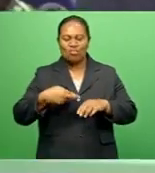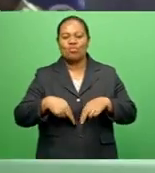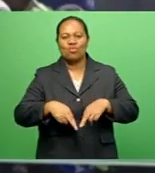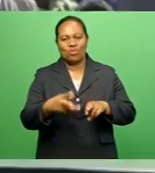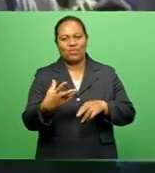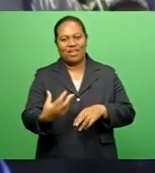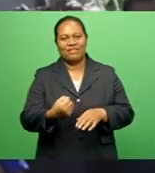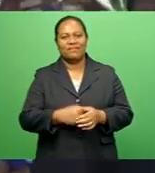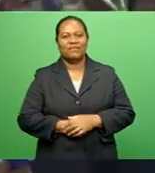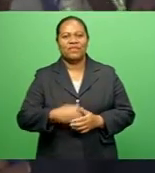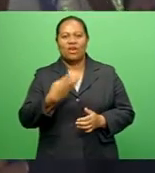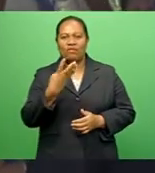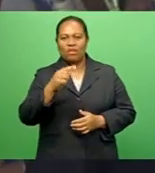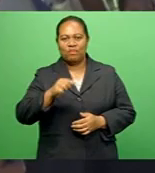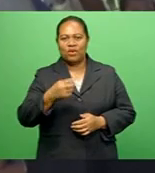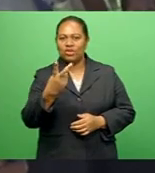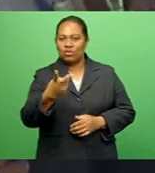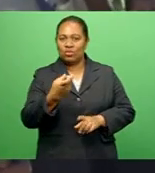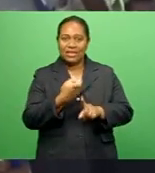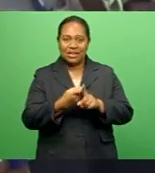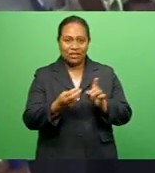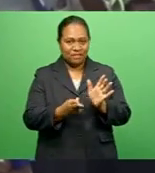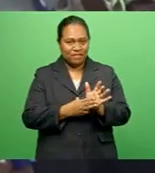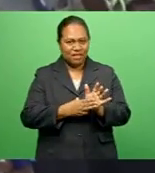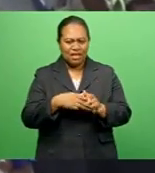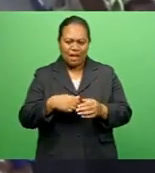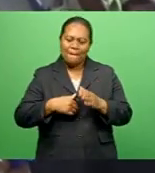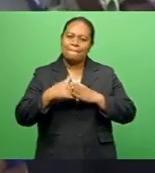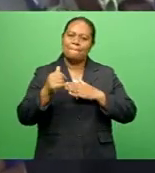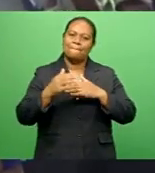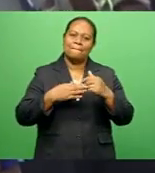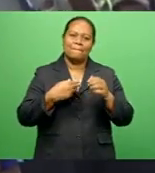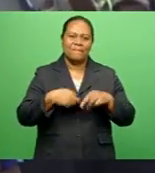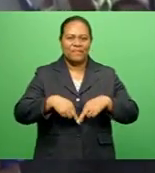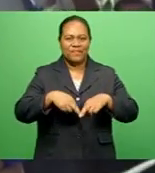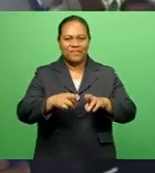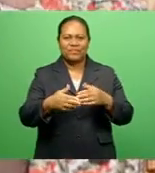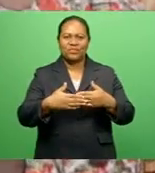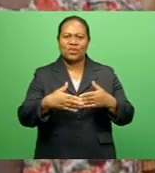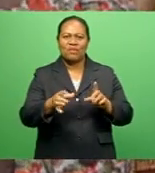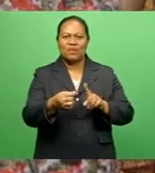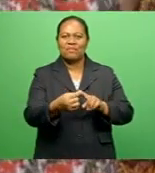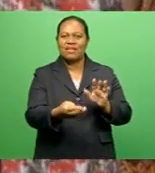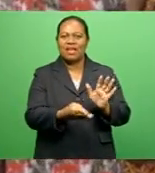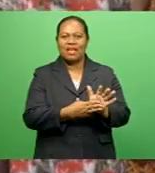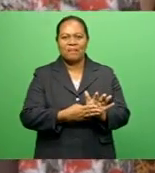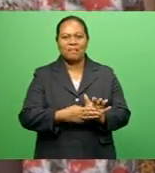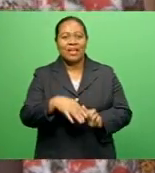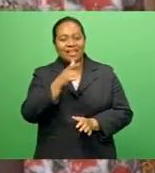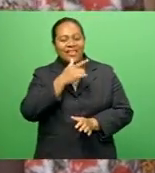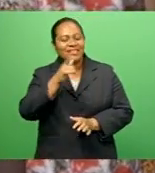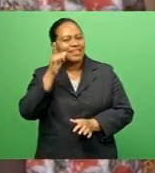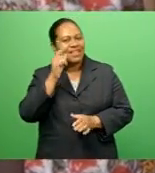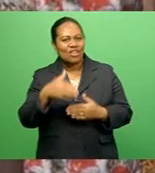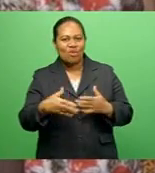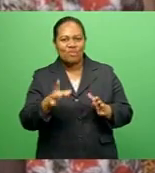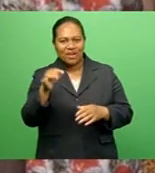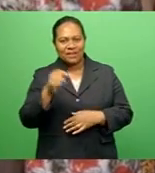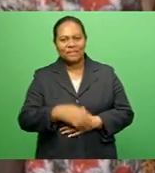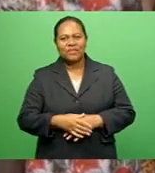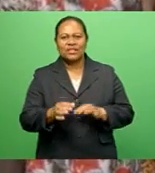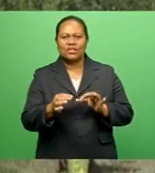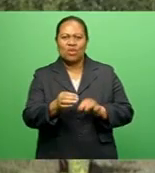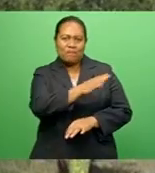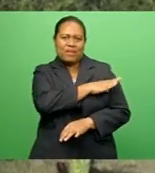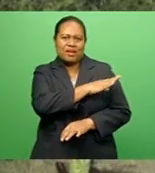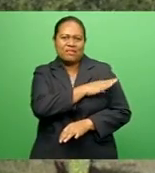road. 4.2 kilometers of upgraded and newly built road was opened by Prime Minister Vorenke Bainimarama yesterday. Bainimarama said it